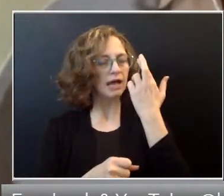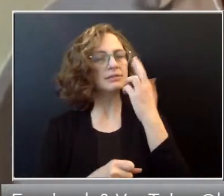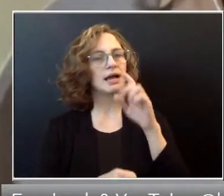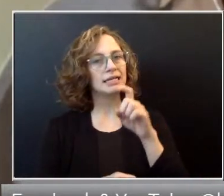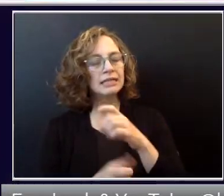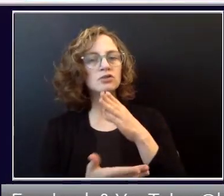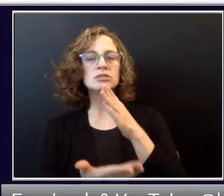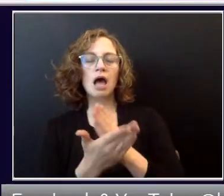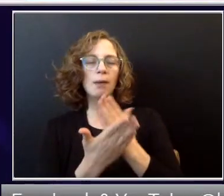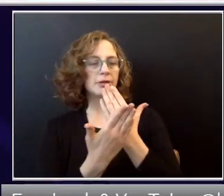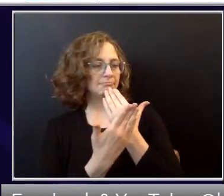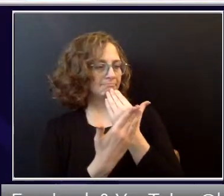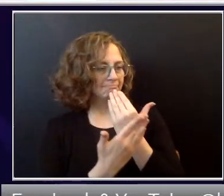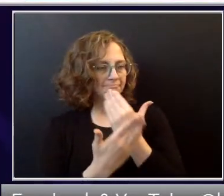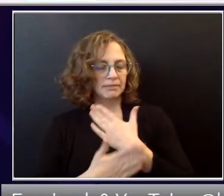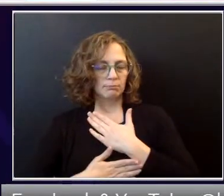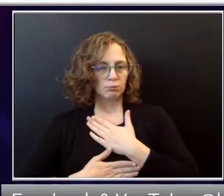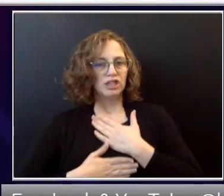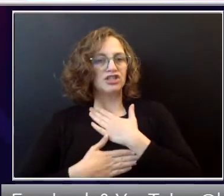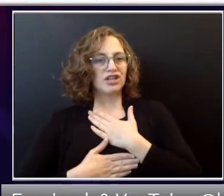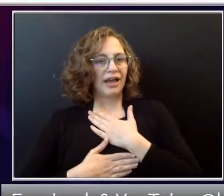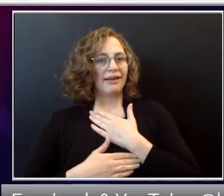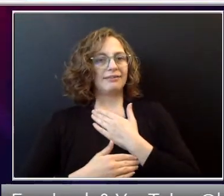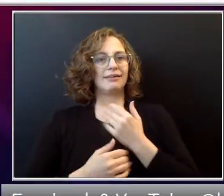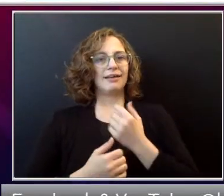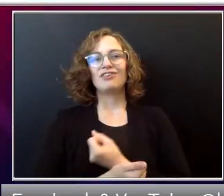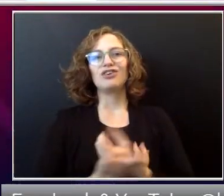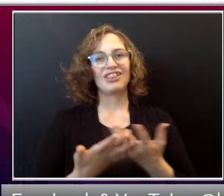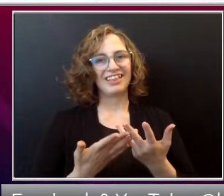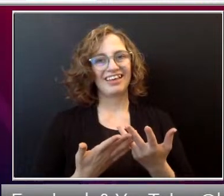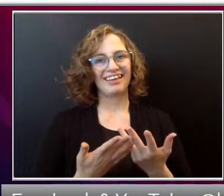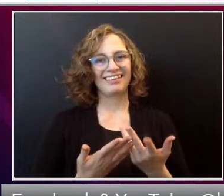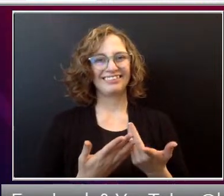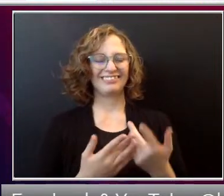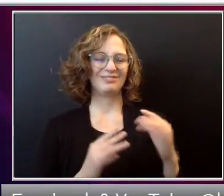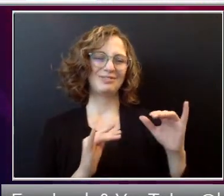Mm-hmm. We think she owns me. And I do.